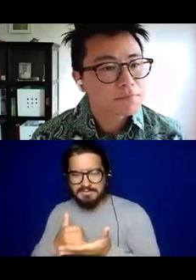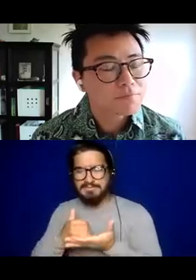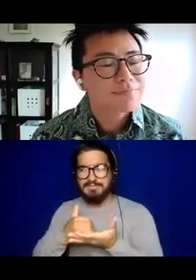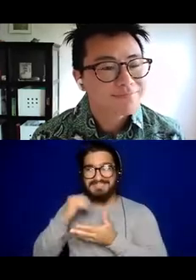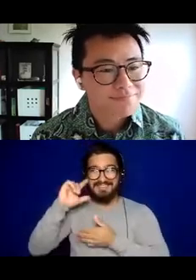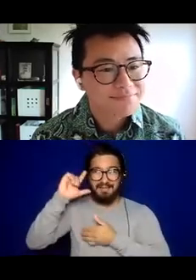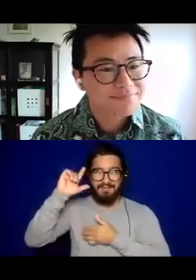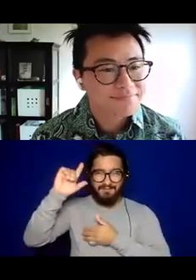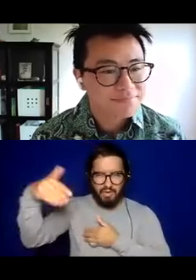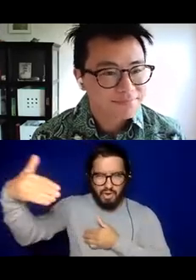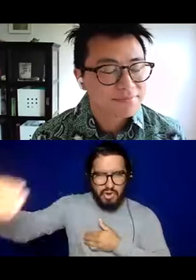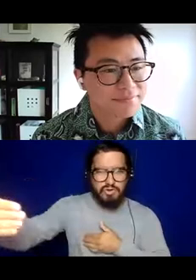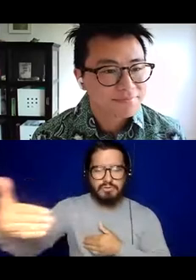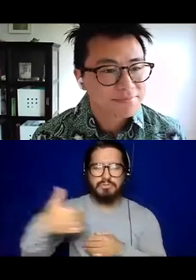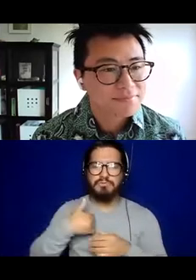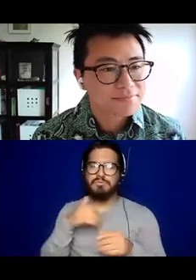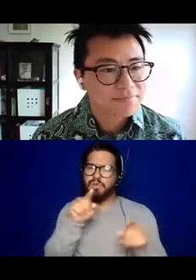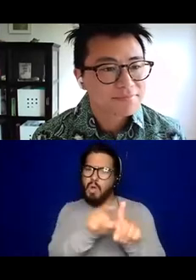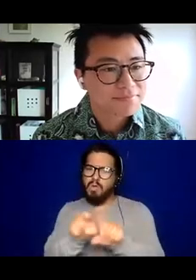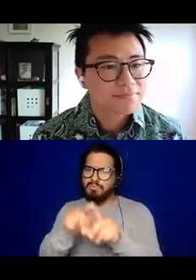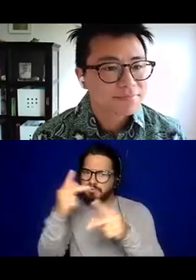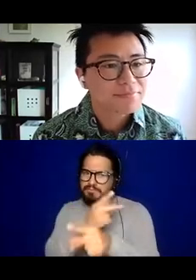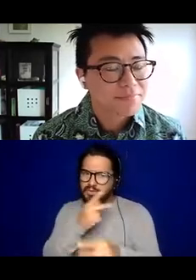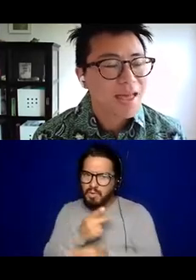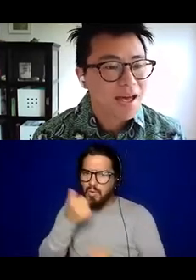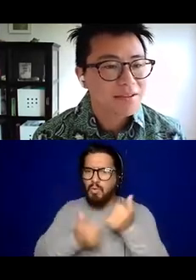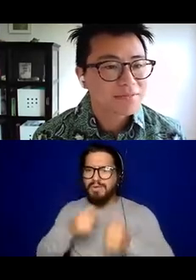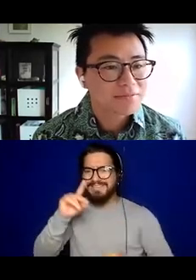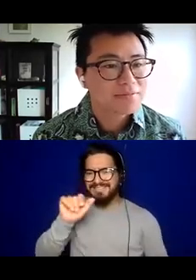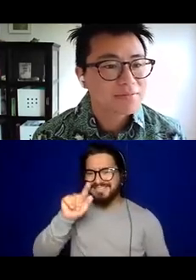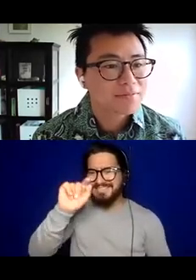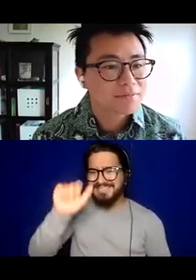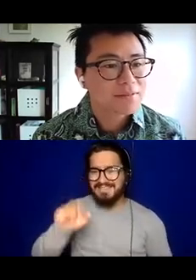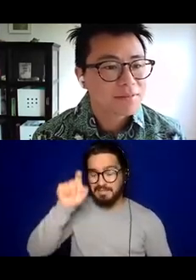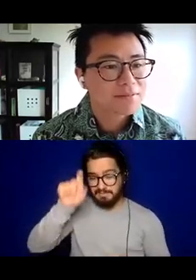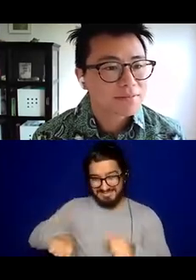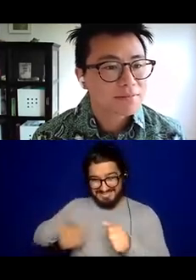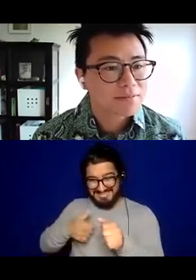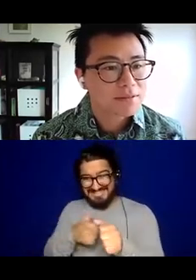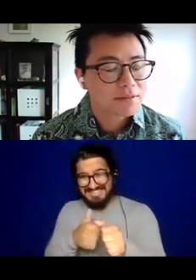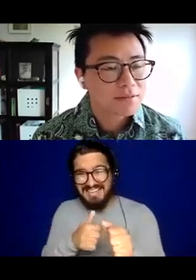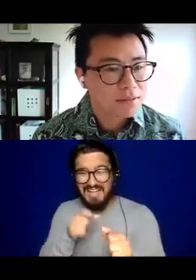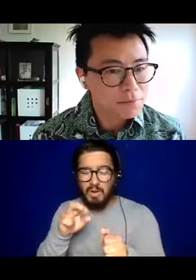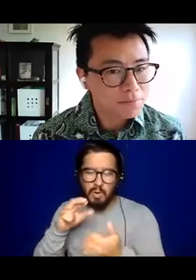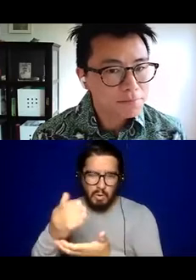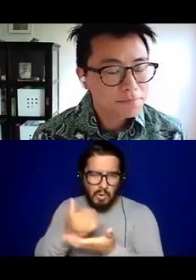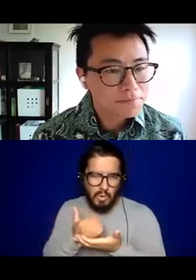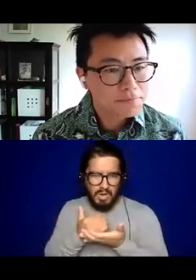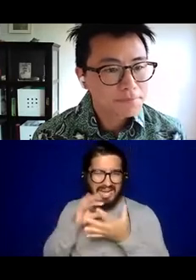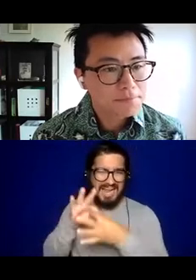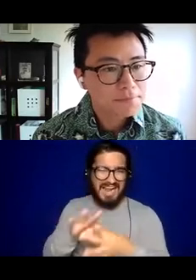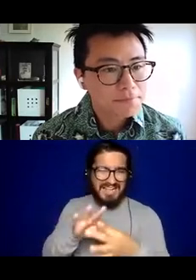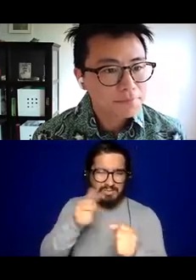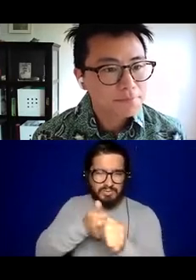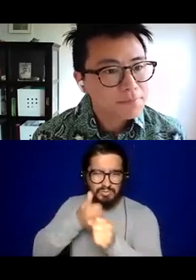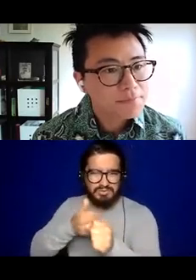is essential for us to even track or to collect about our supporters, as well as even